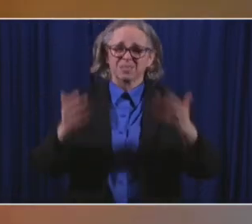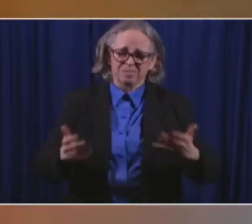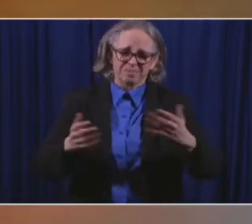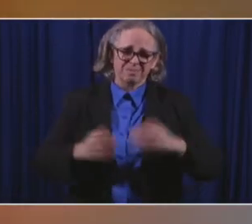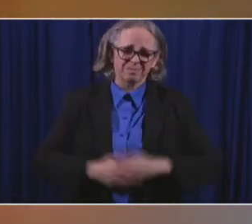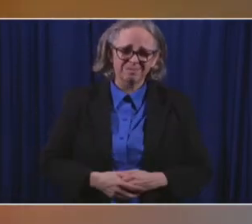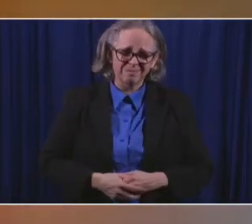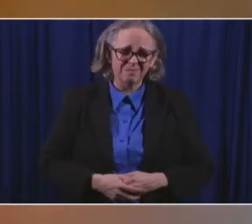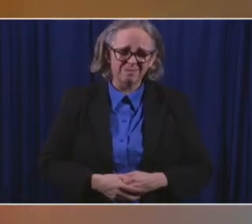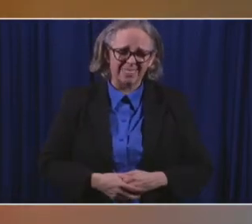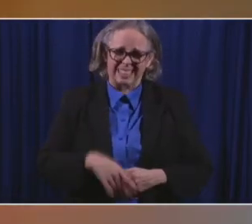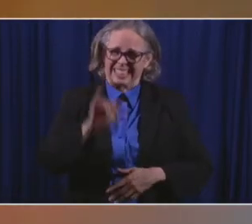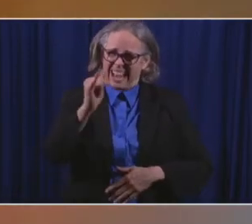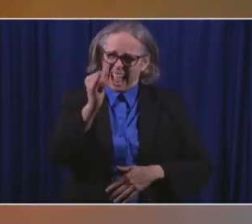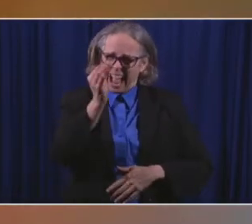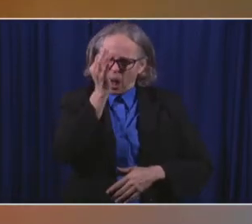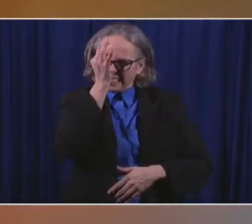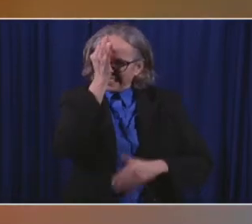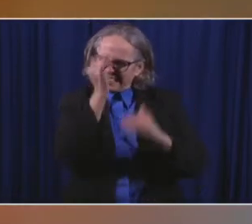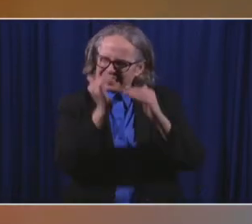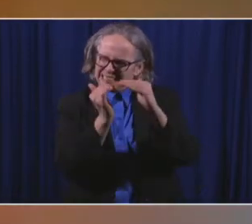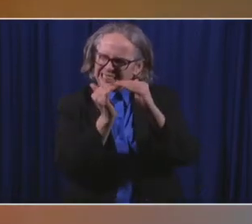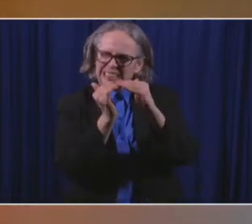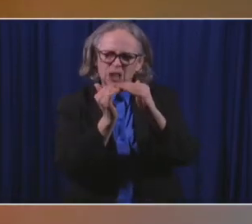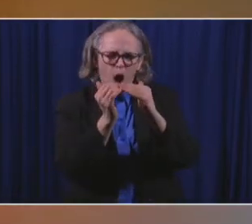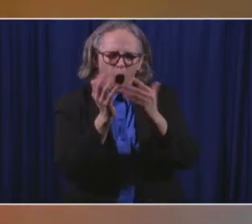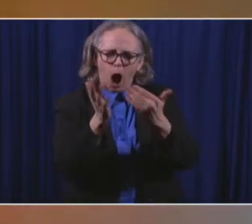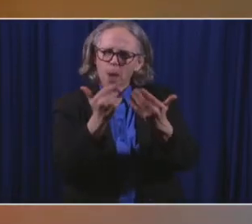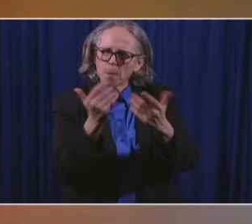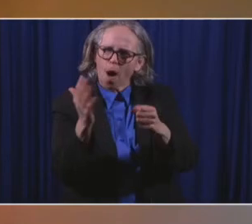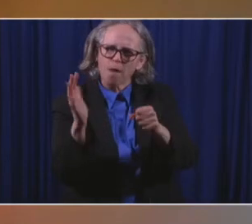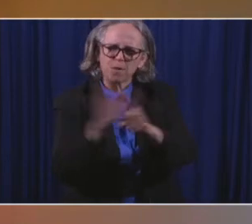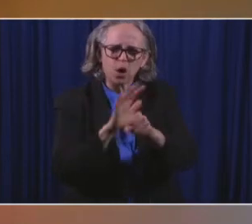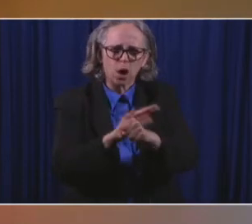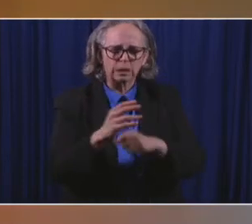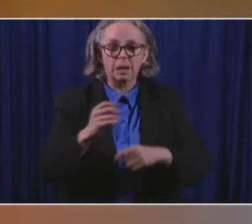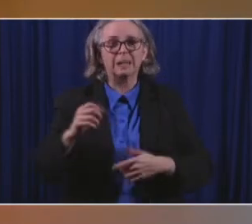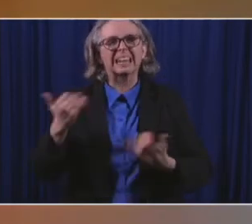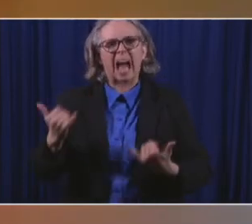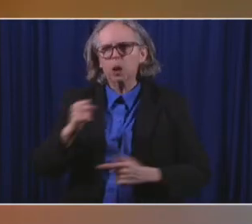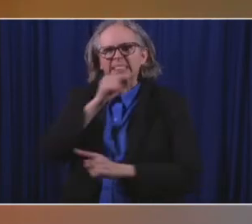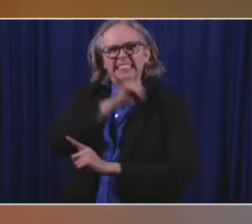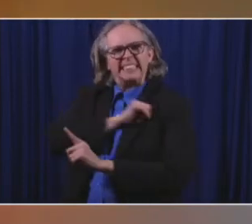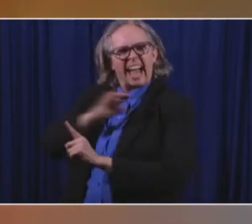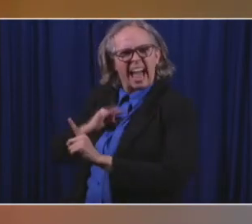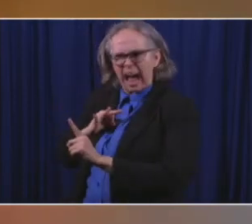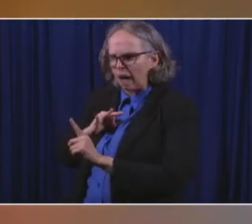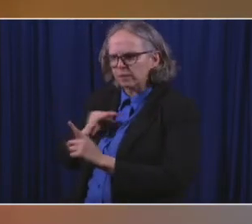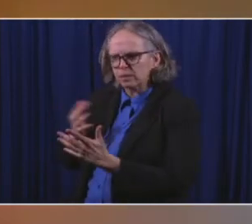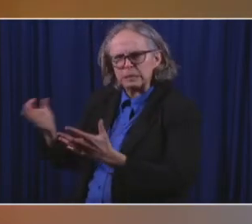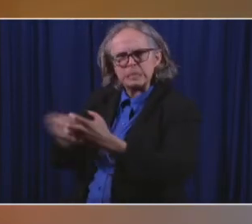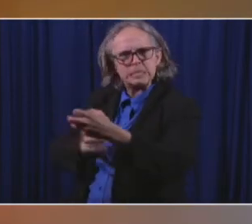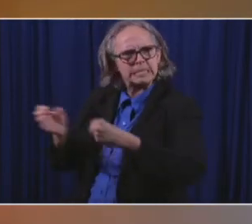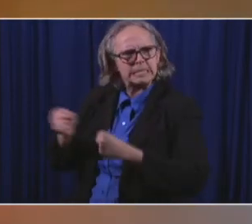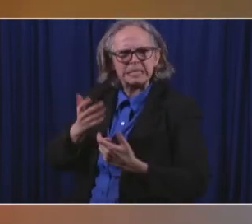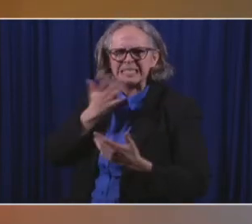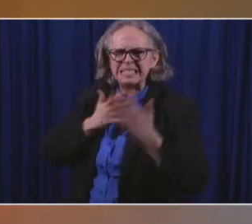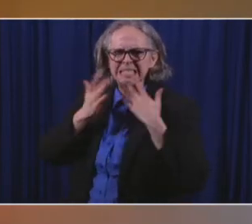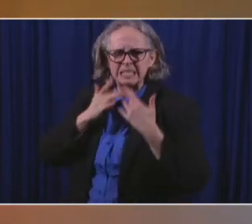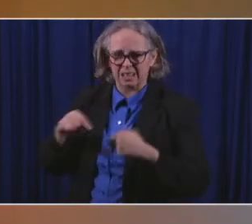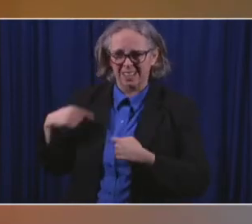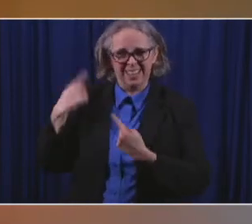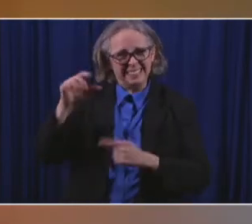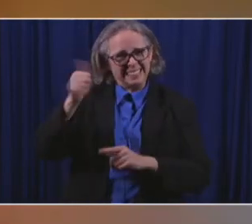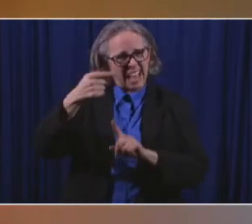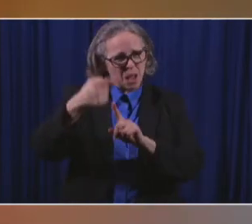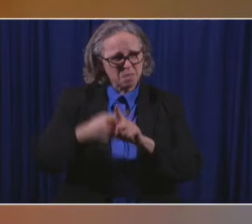reaching capacity as well as staffing challenges. So being that we've been doing this for 10 months, I've had several team members who have been out